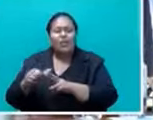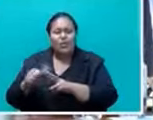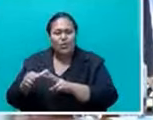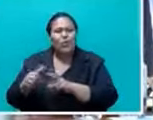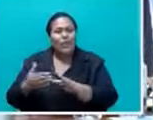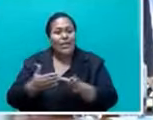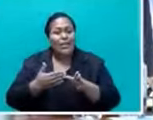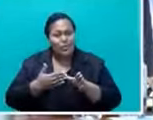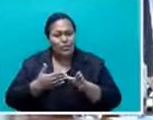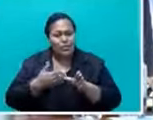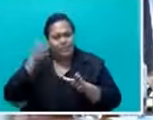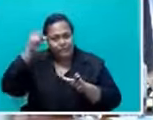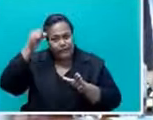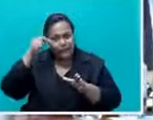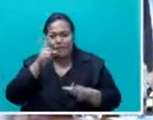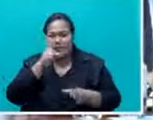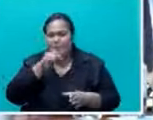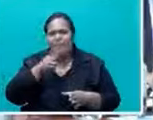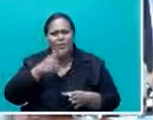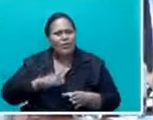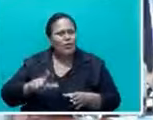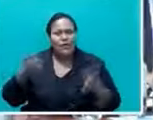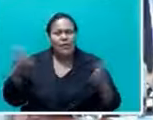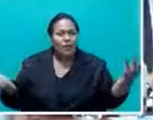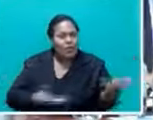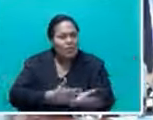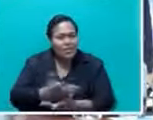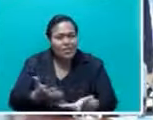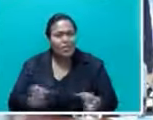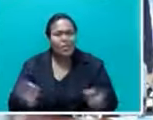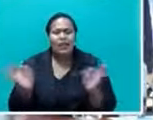indigenous, which because of lack of consultation,